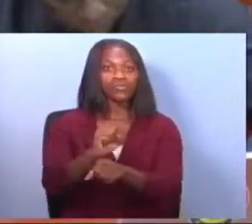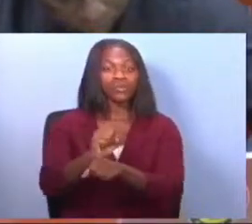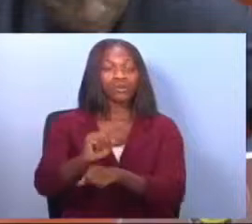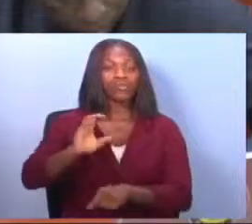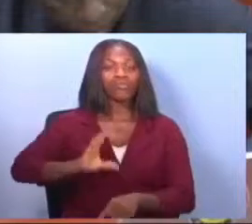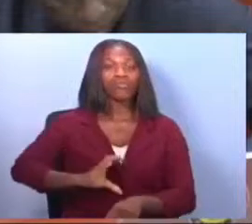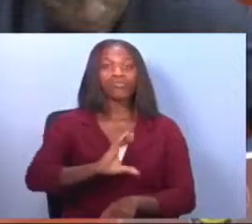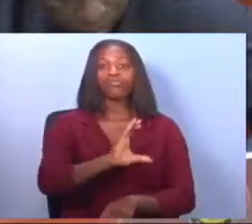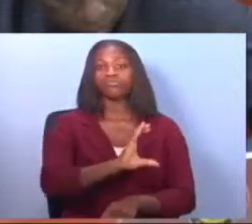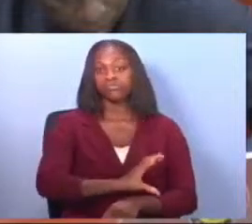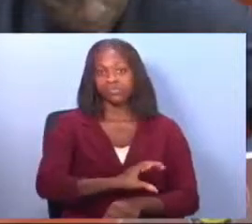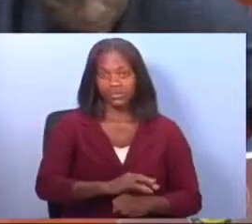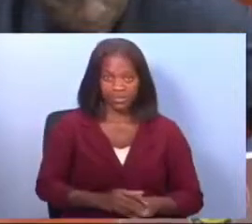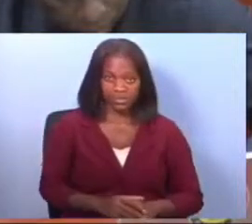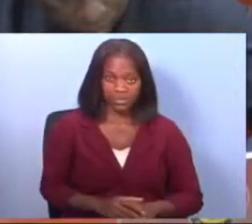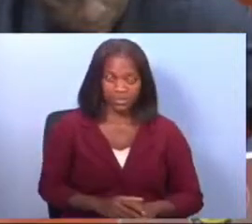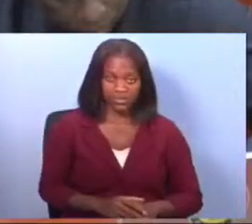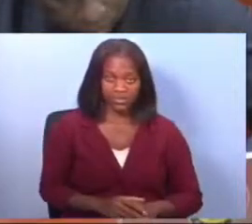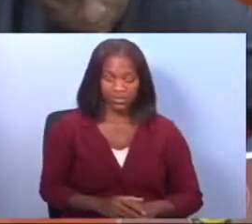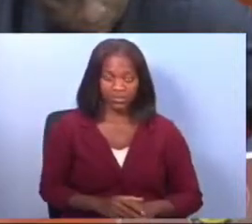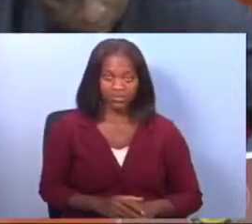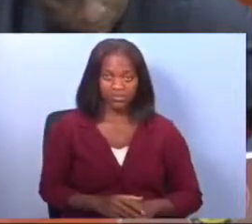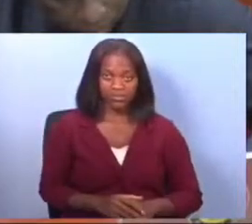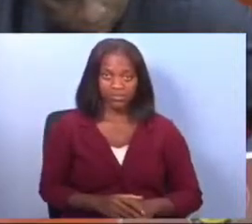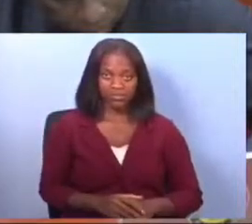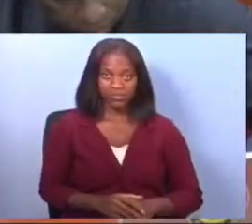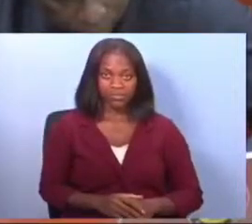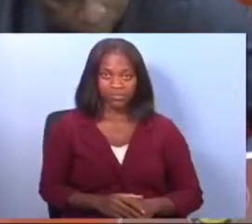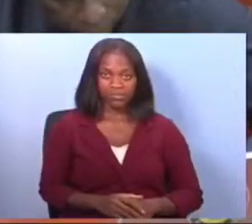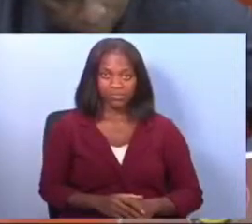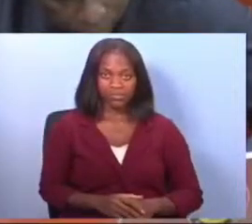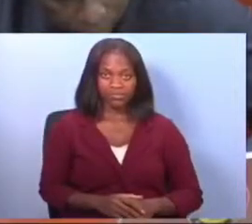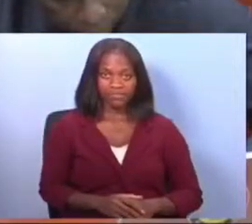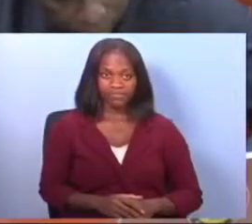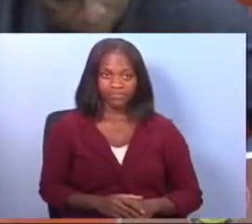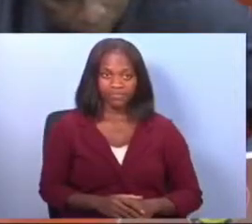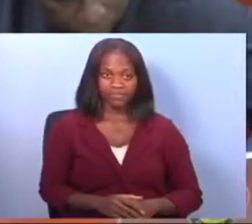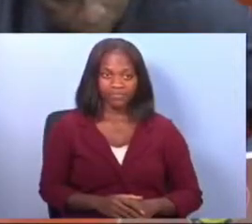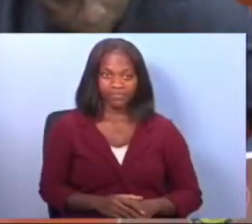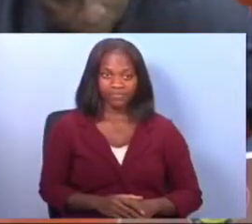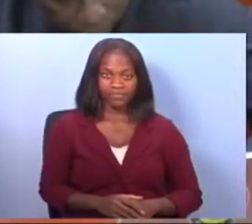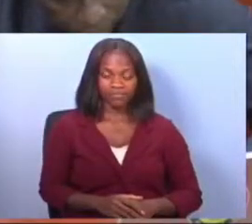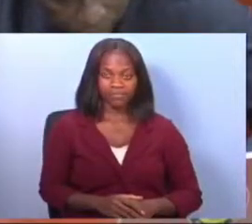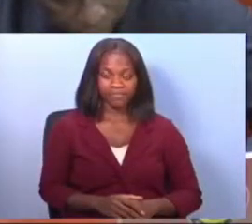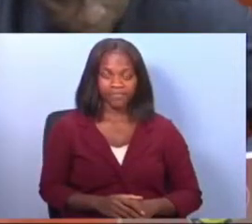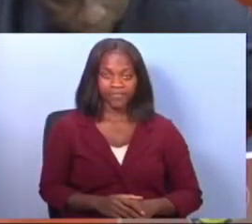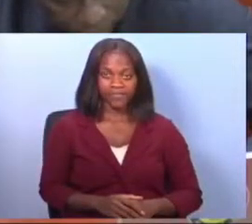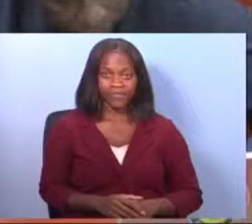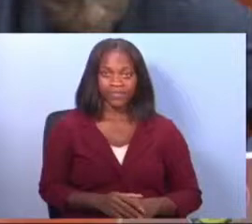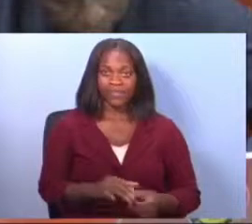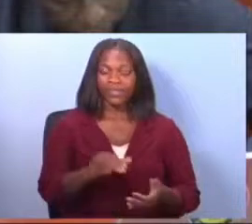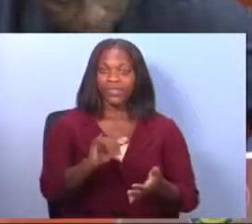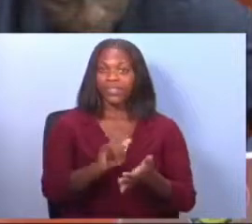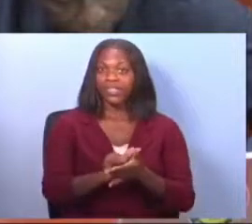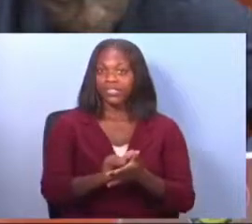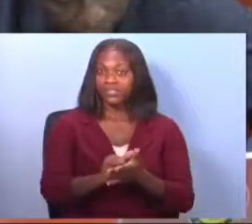is regular within the context of our rules. Mr. Speaker, that is a rule of